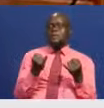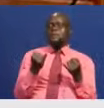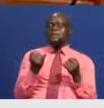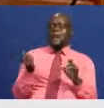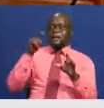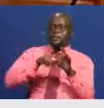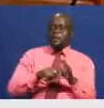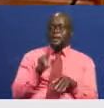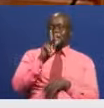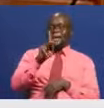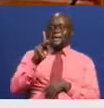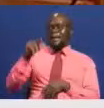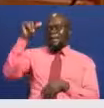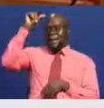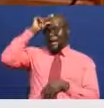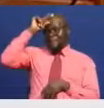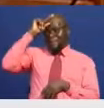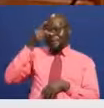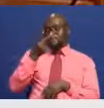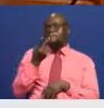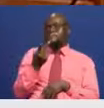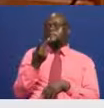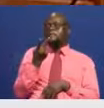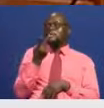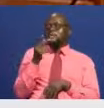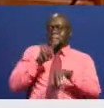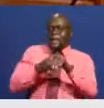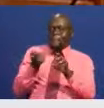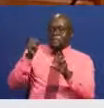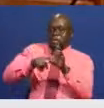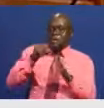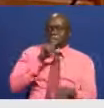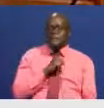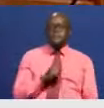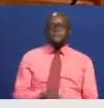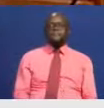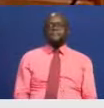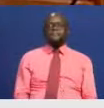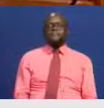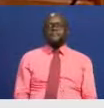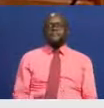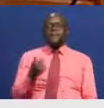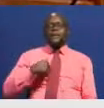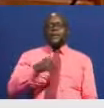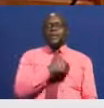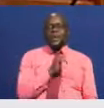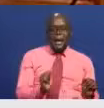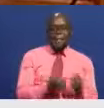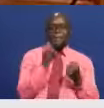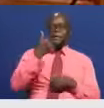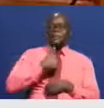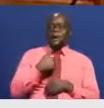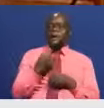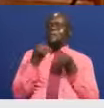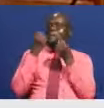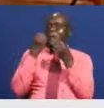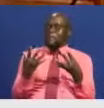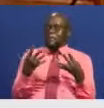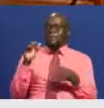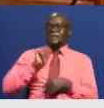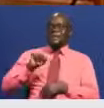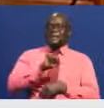to join Kenya Kwanza government. And by joining, we happened to have majority in